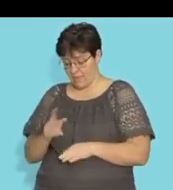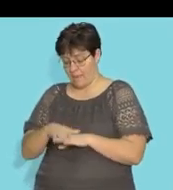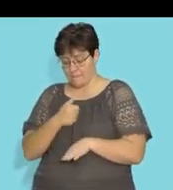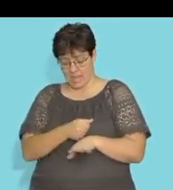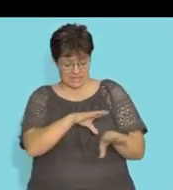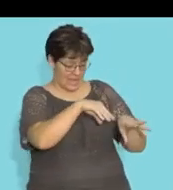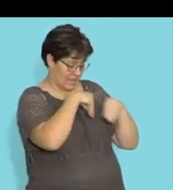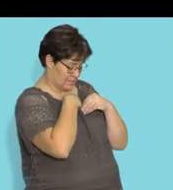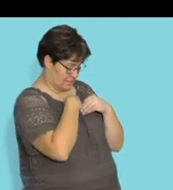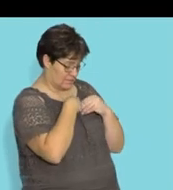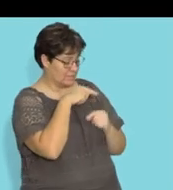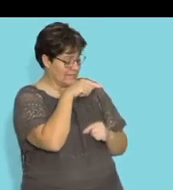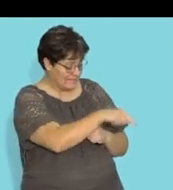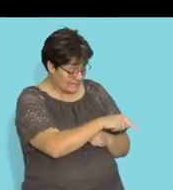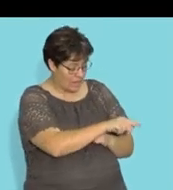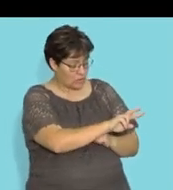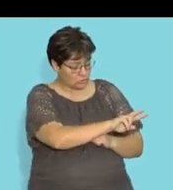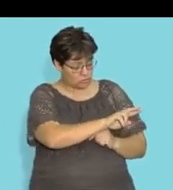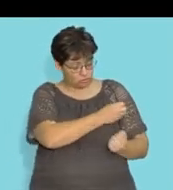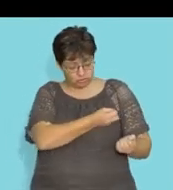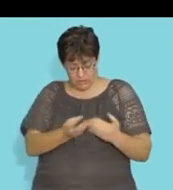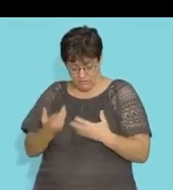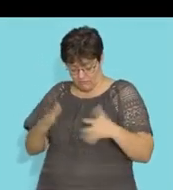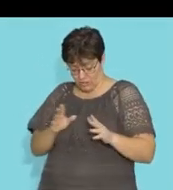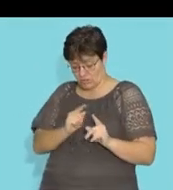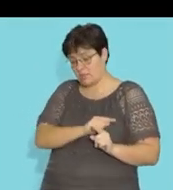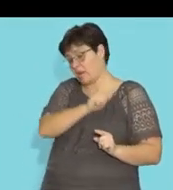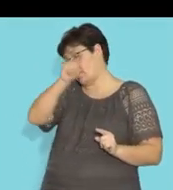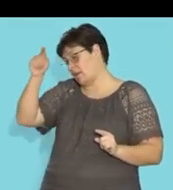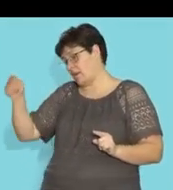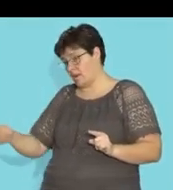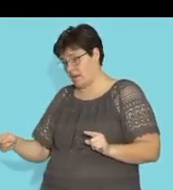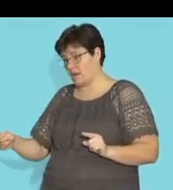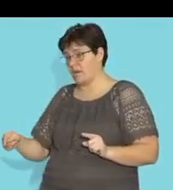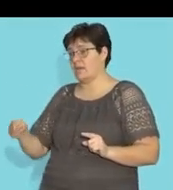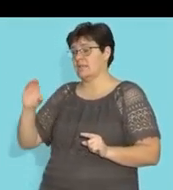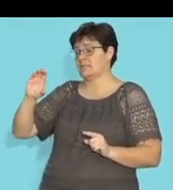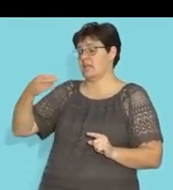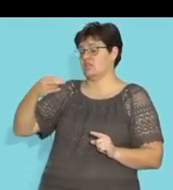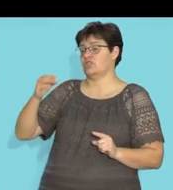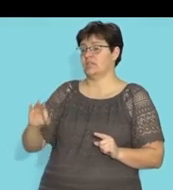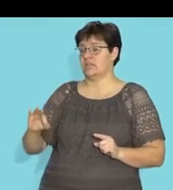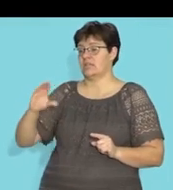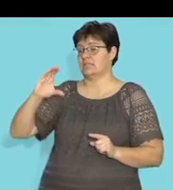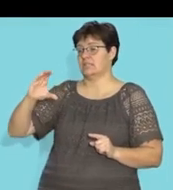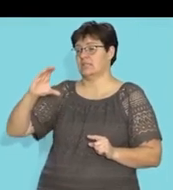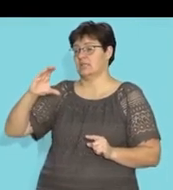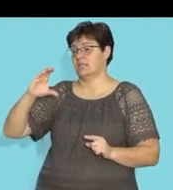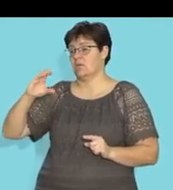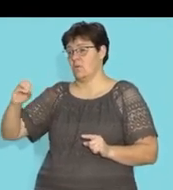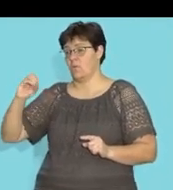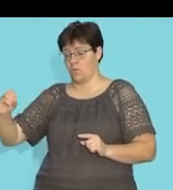the proton to the base, it will become your acetate ion. And